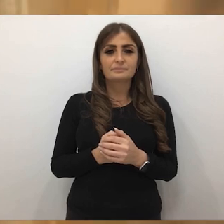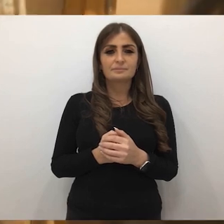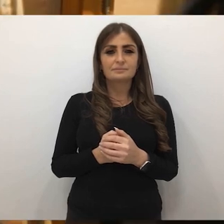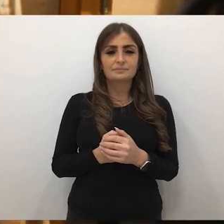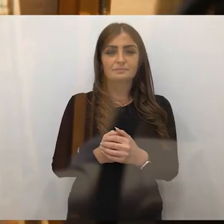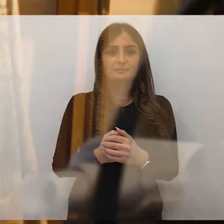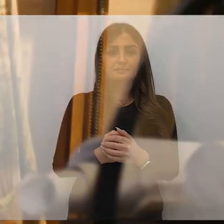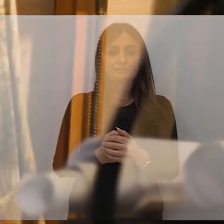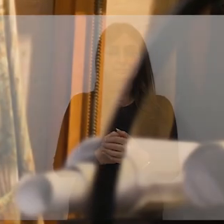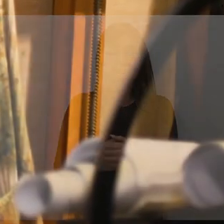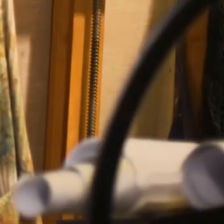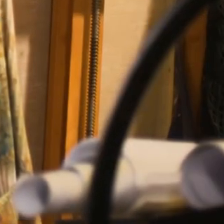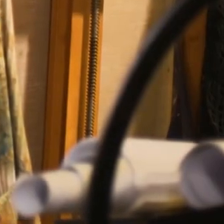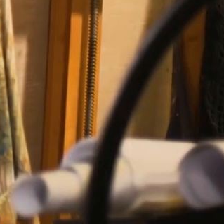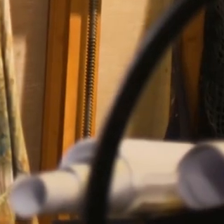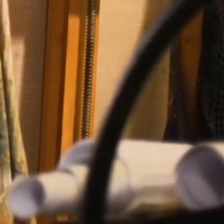Thank you.